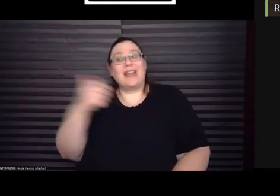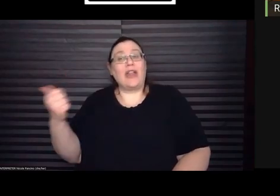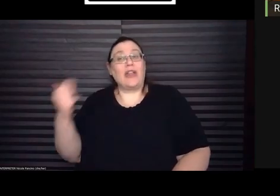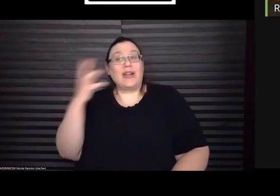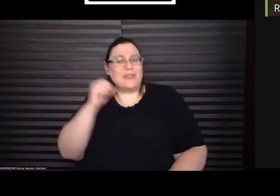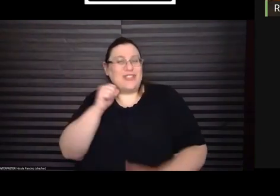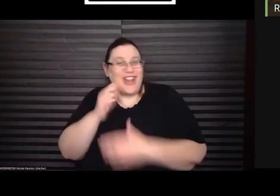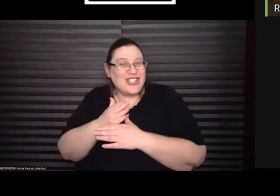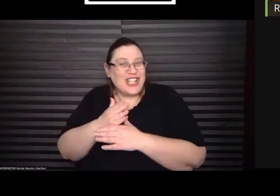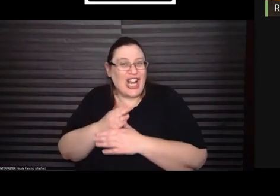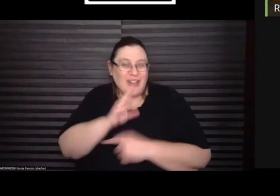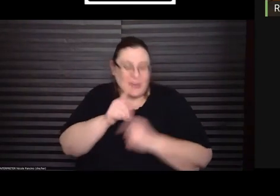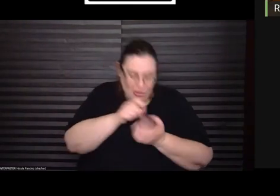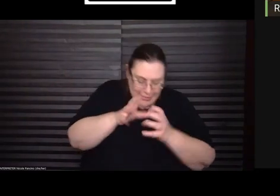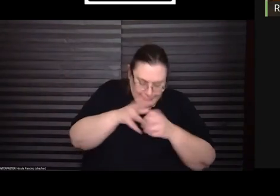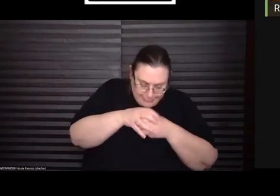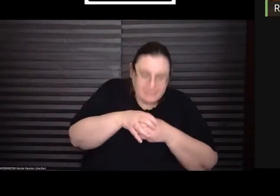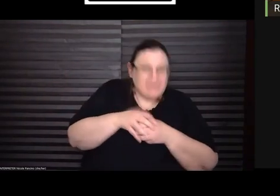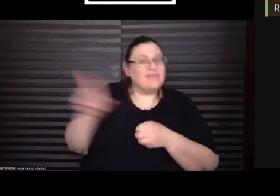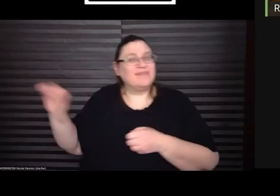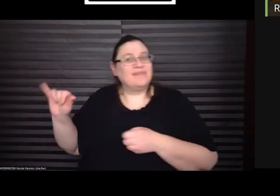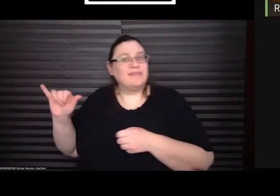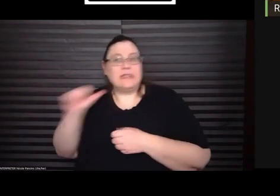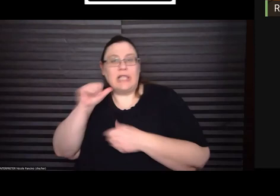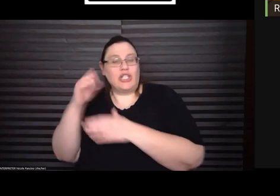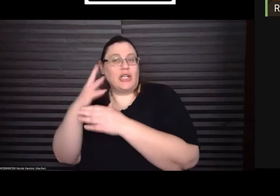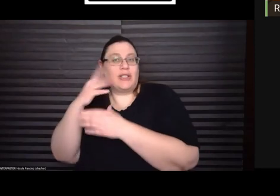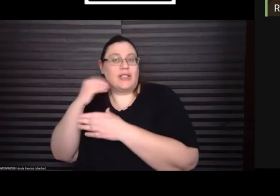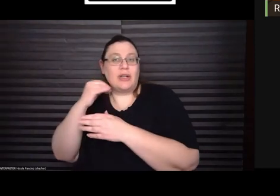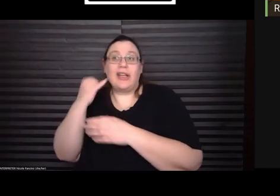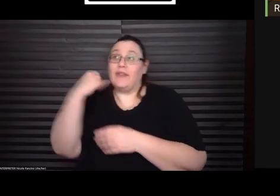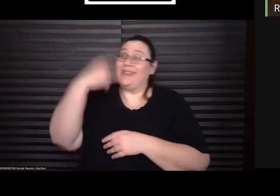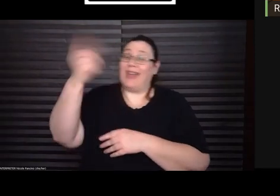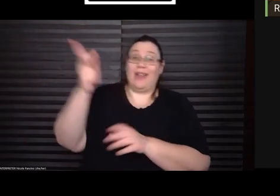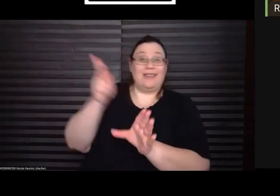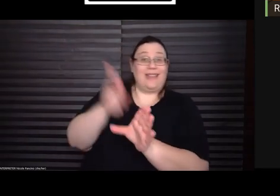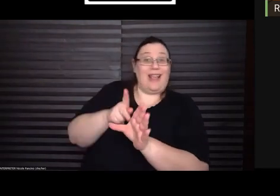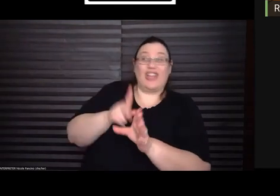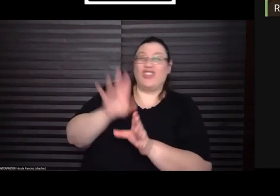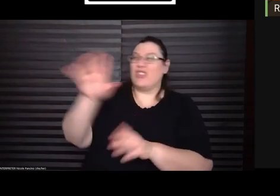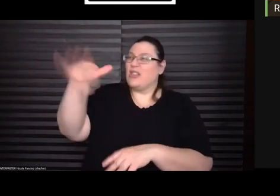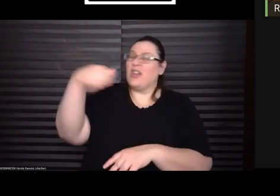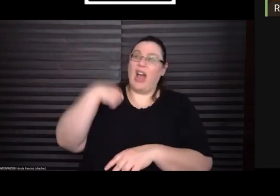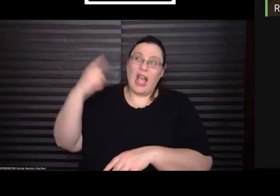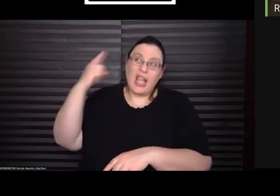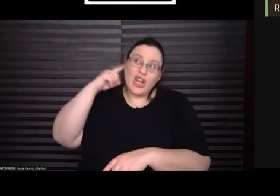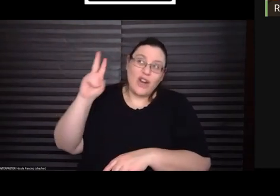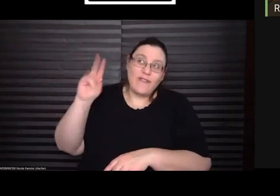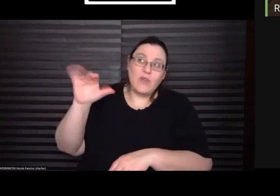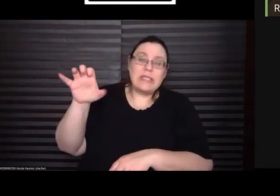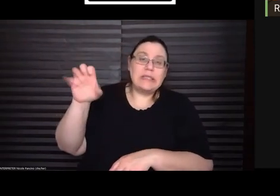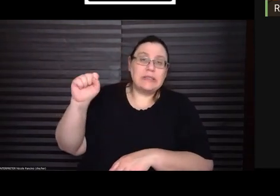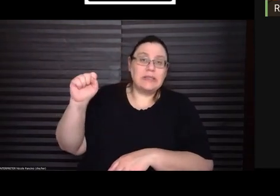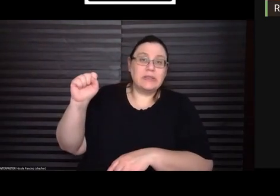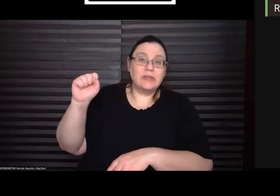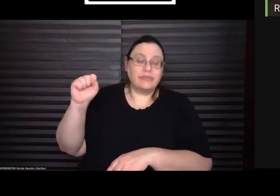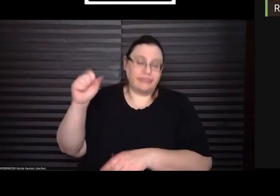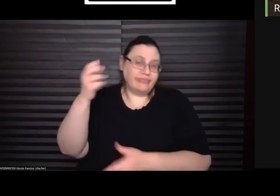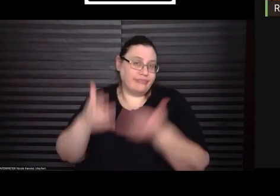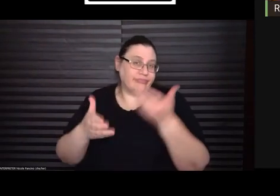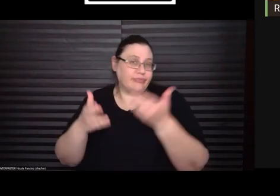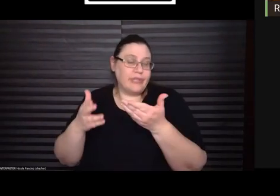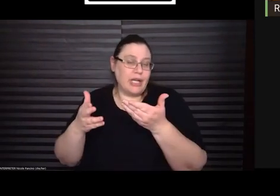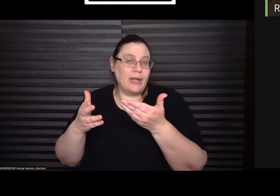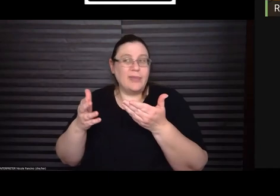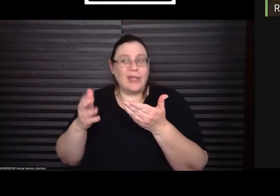experience. And those are the kinds of voices that if you, you know, if you tell a psychiatrist that you're hearing voices like that,